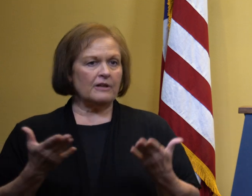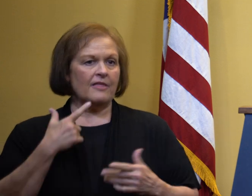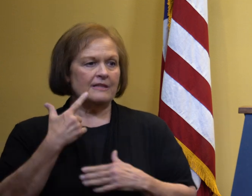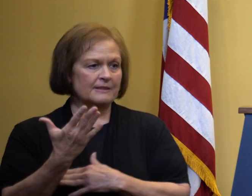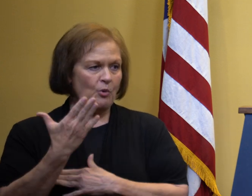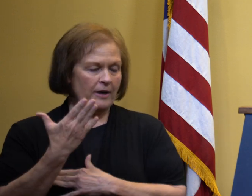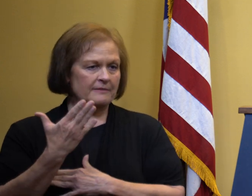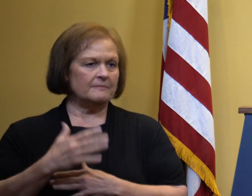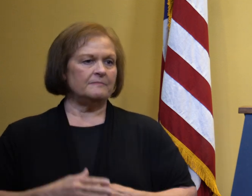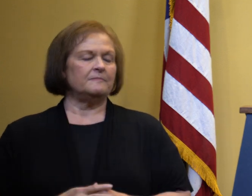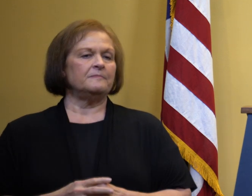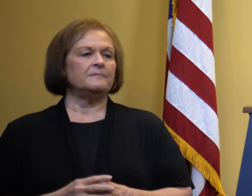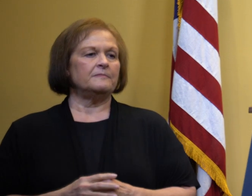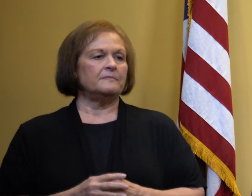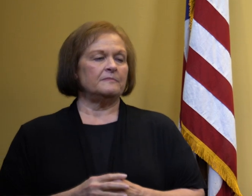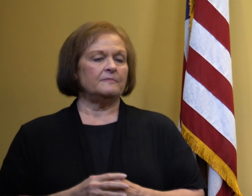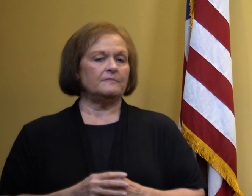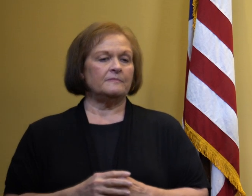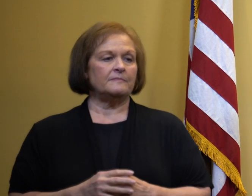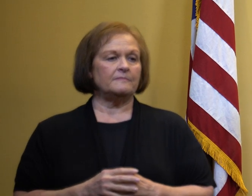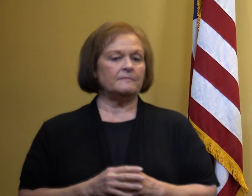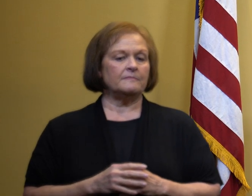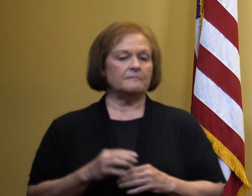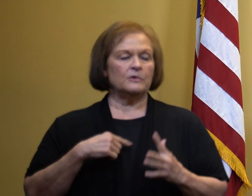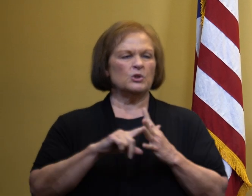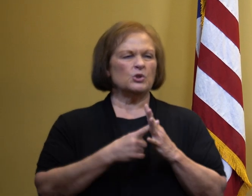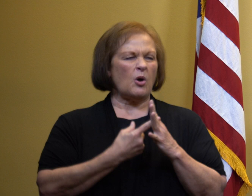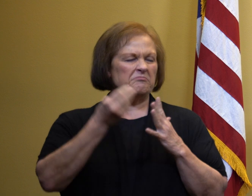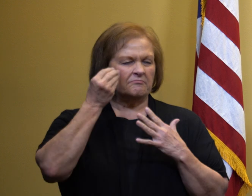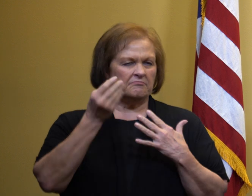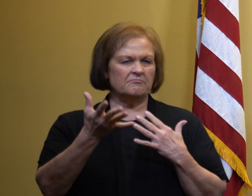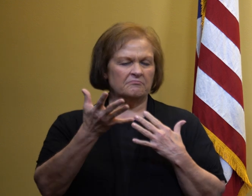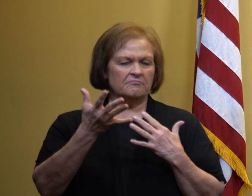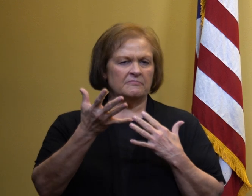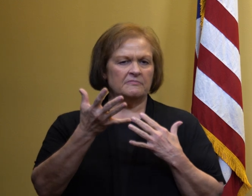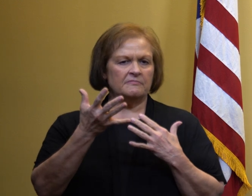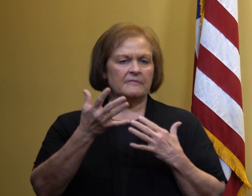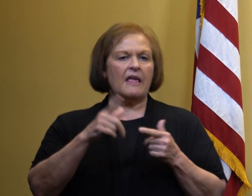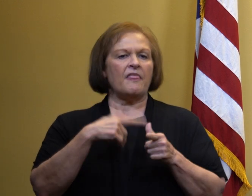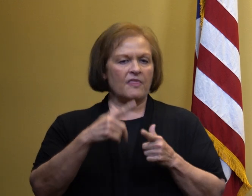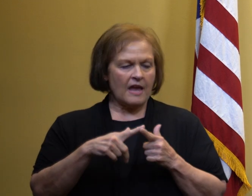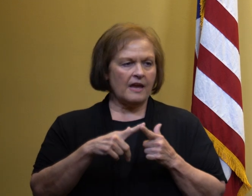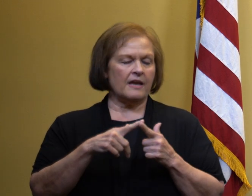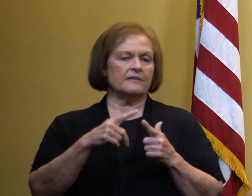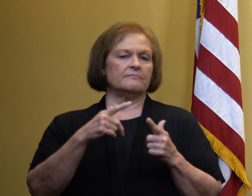this morning. As I do, I'll start with some preliminary updates and then go right